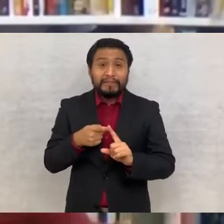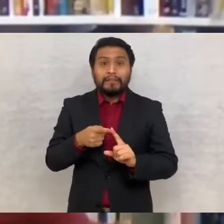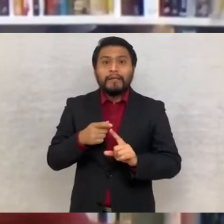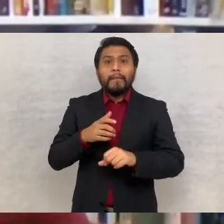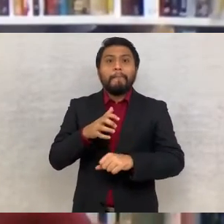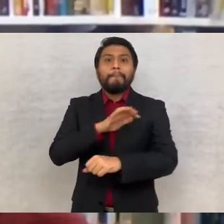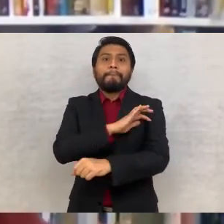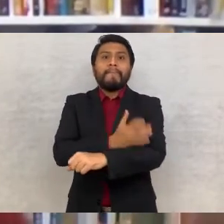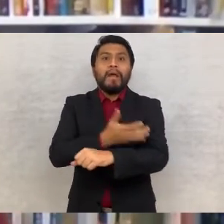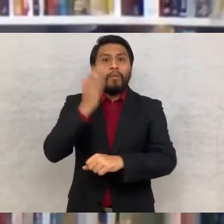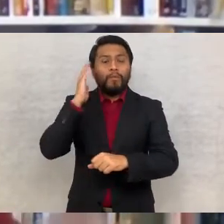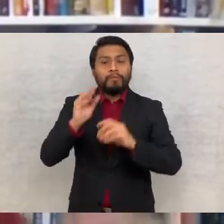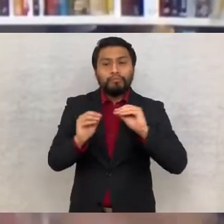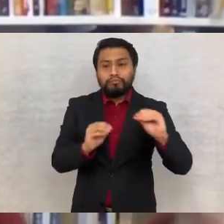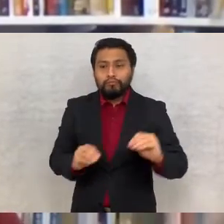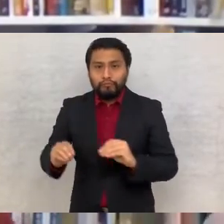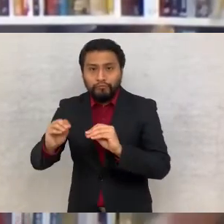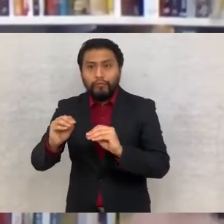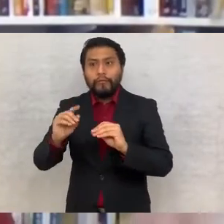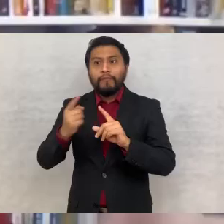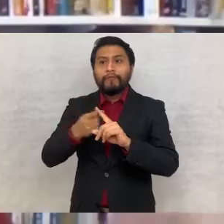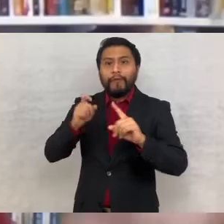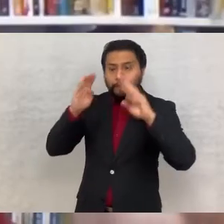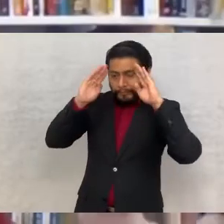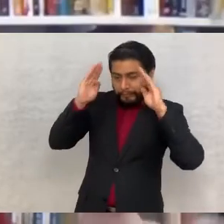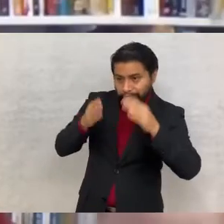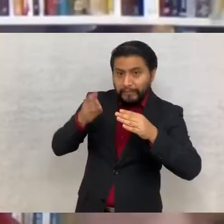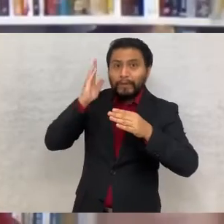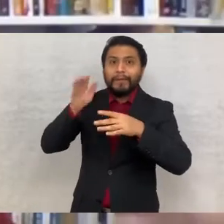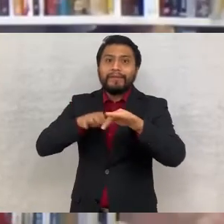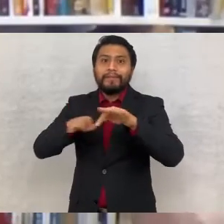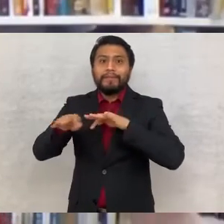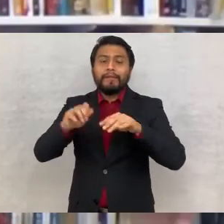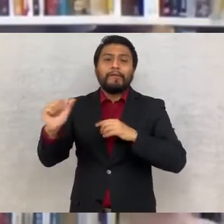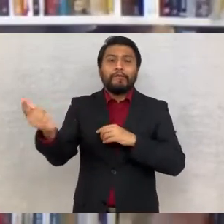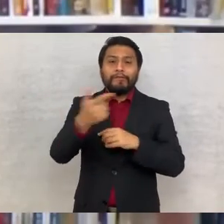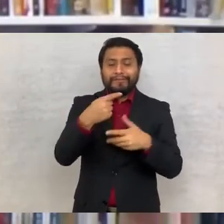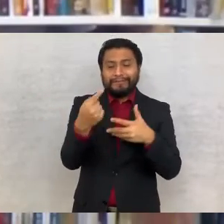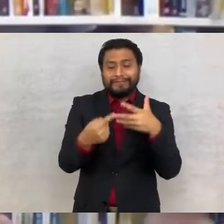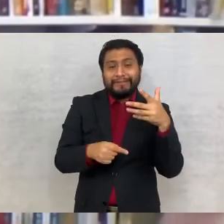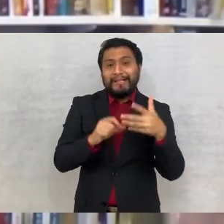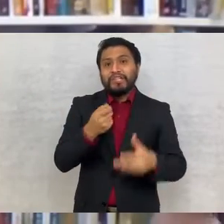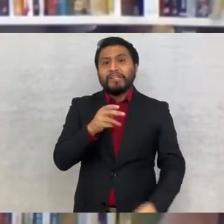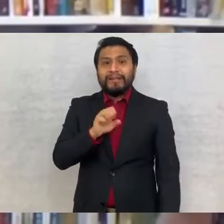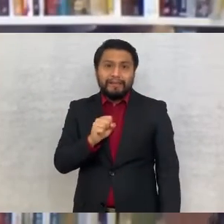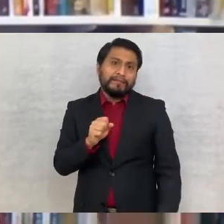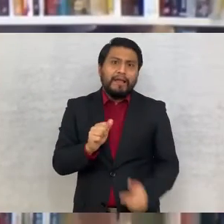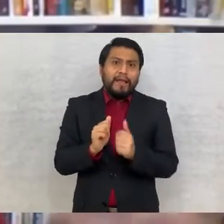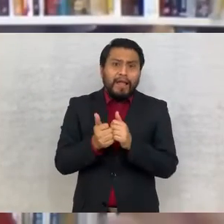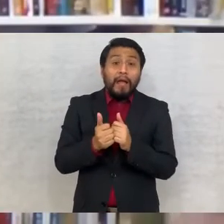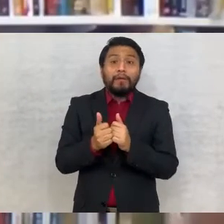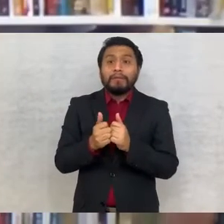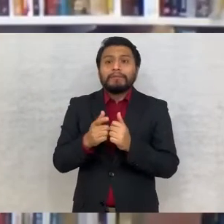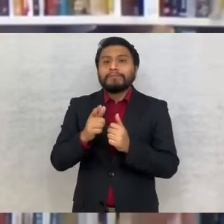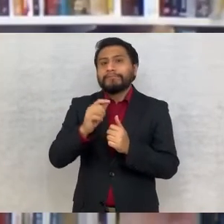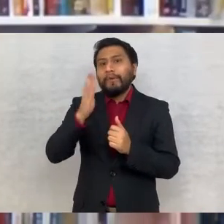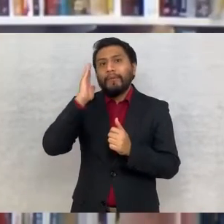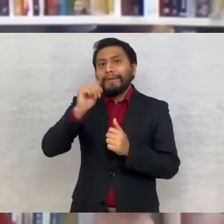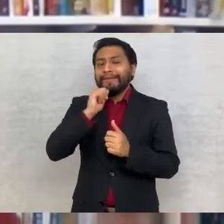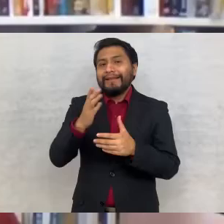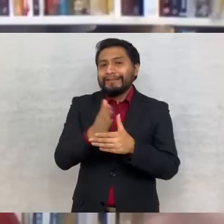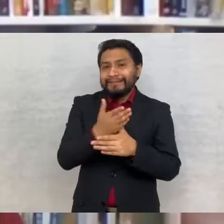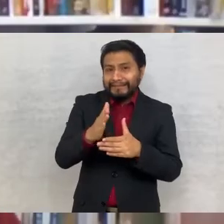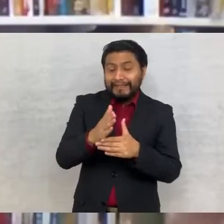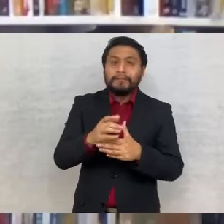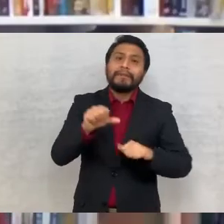say that when power was removed from the focus of the scene as the explanatory axis of all eugenic formulation, things were sustained that we did